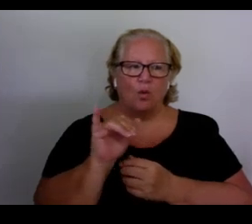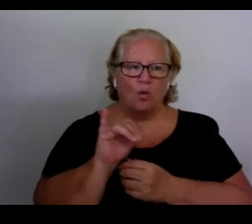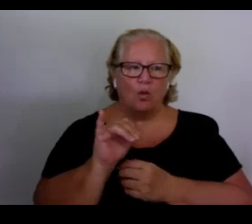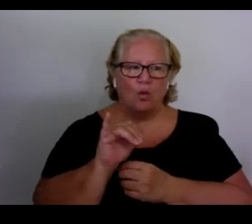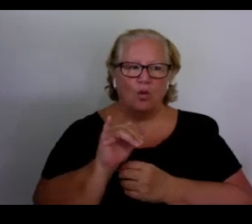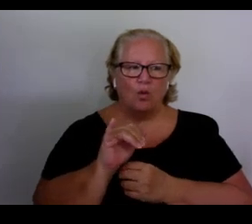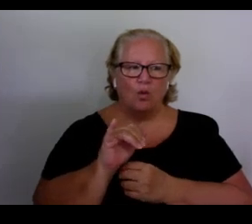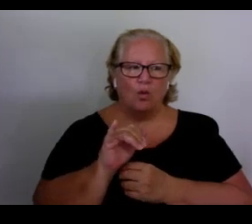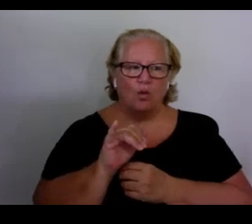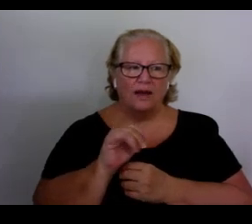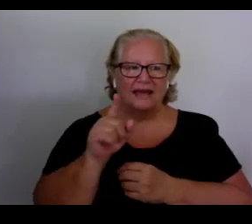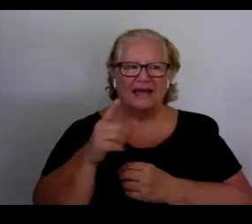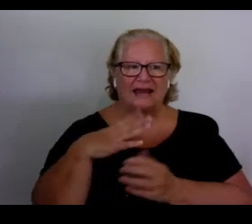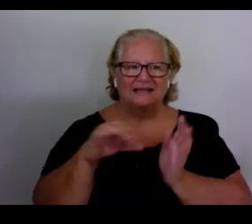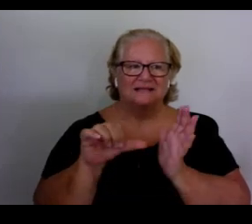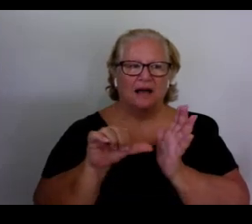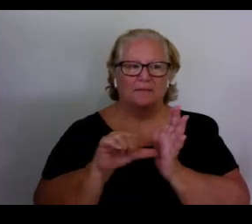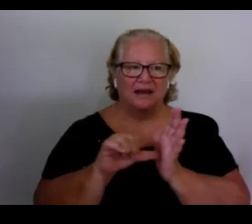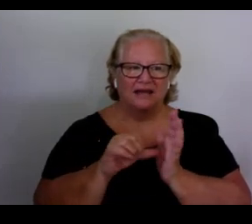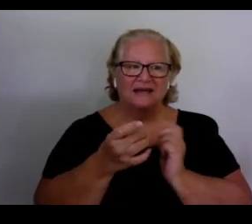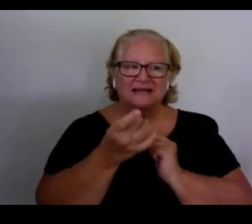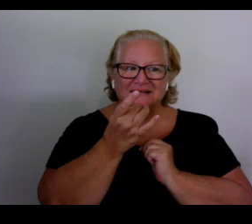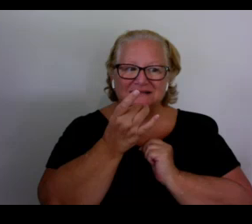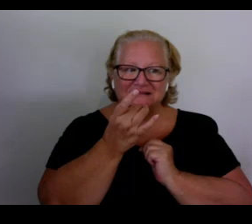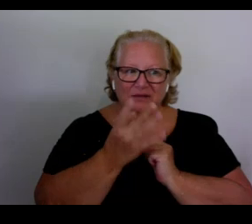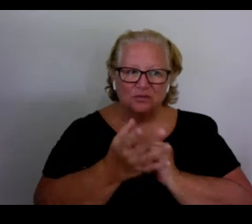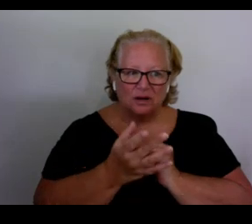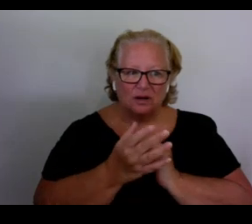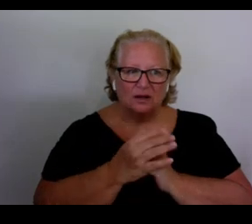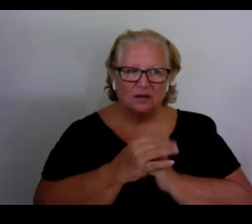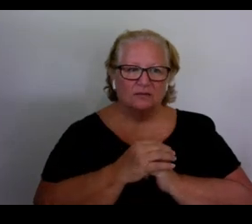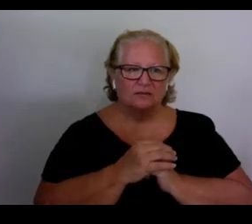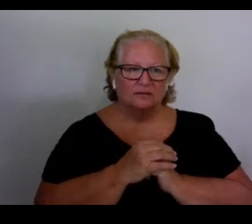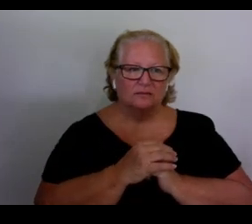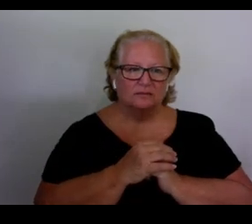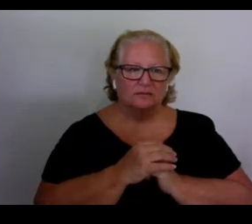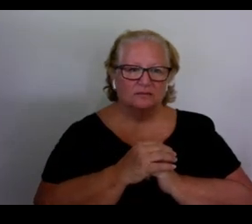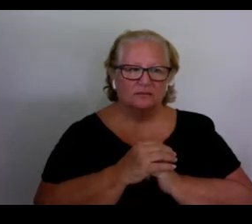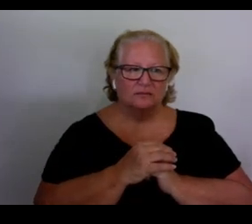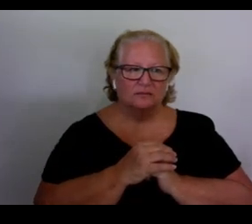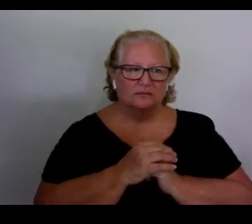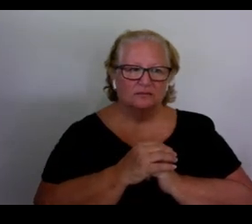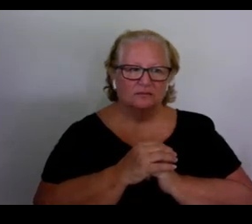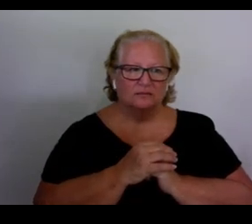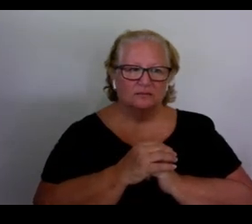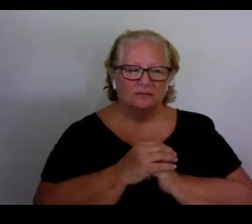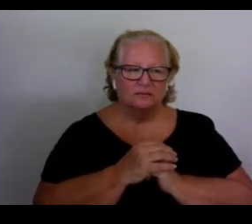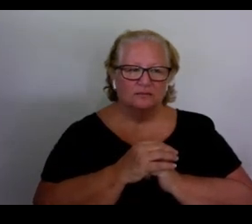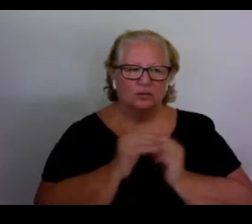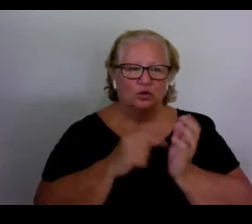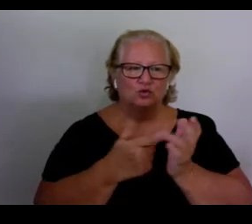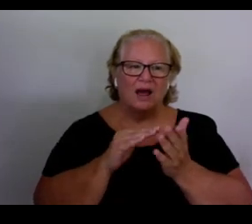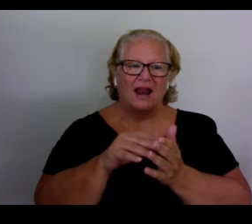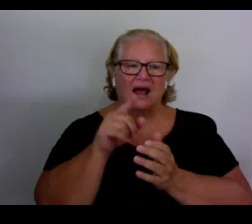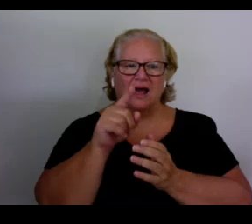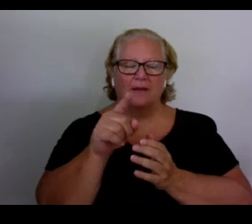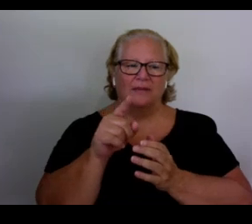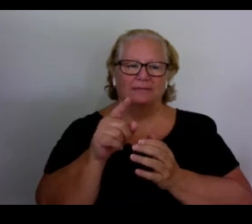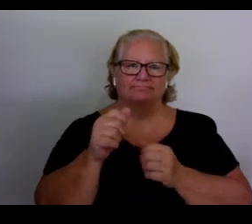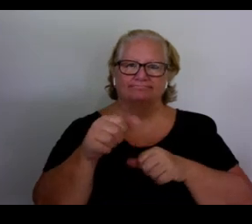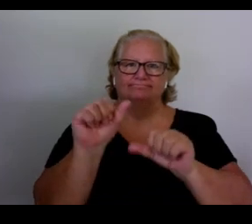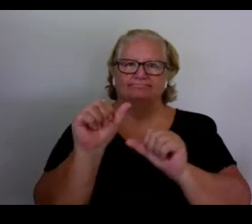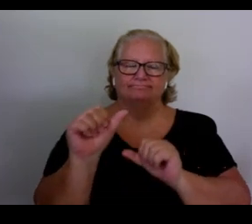he needs money temporarily to help him through getting back to